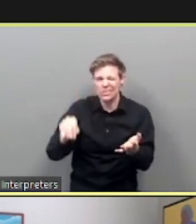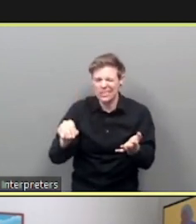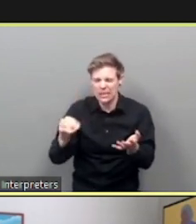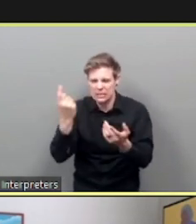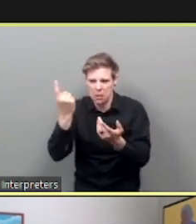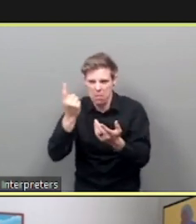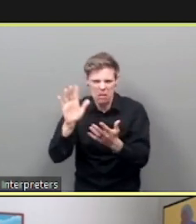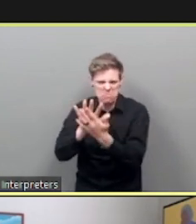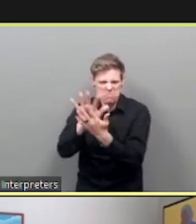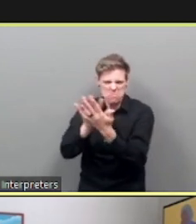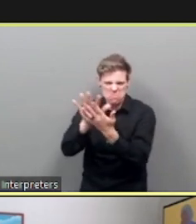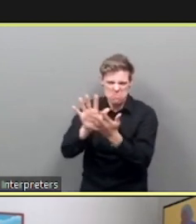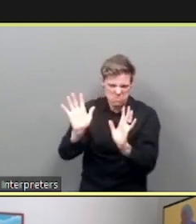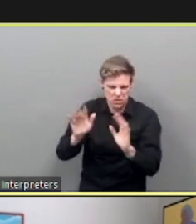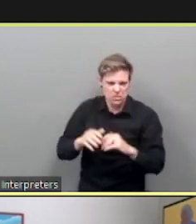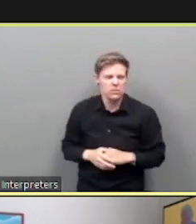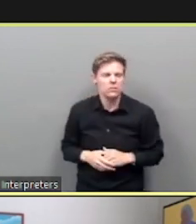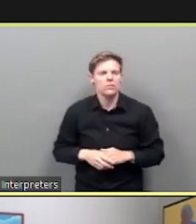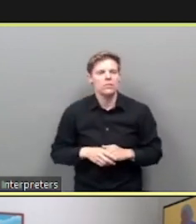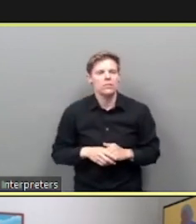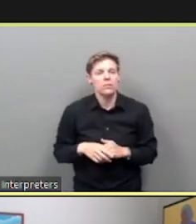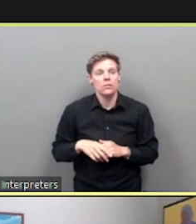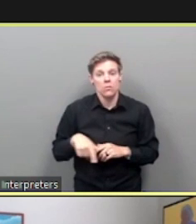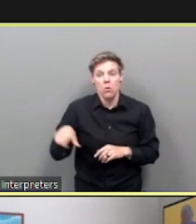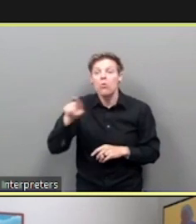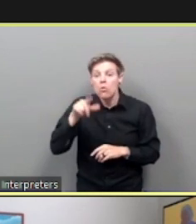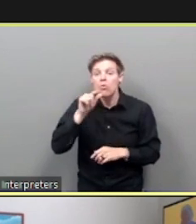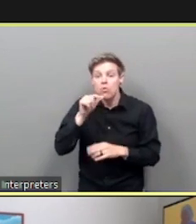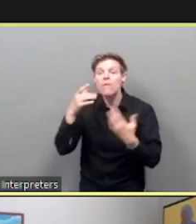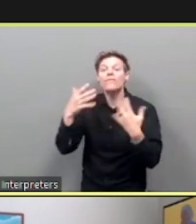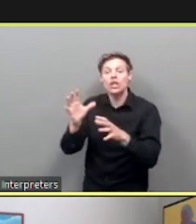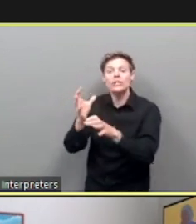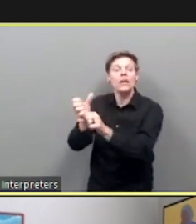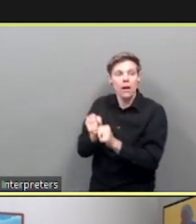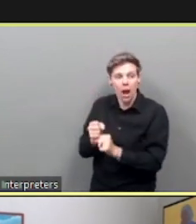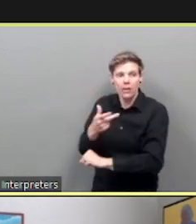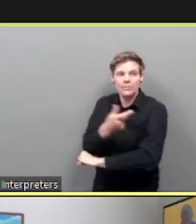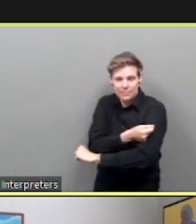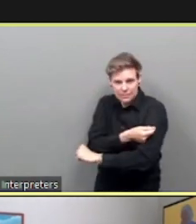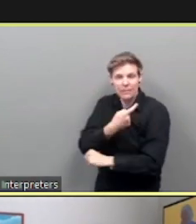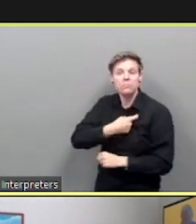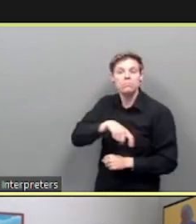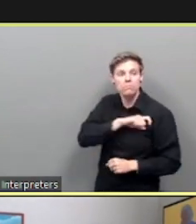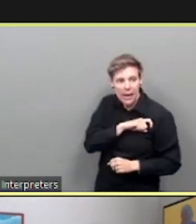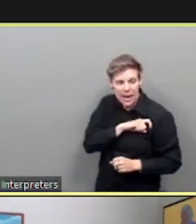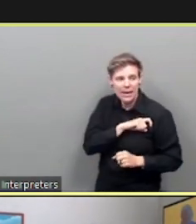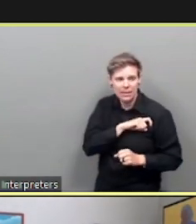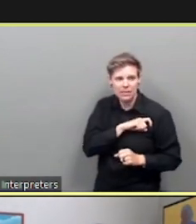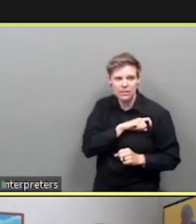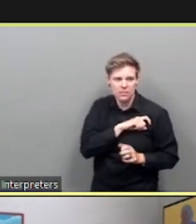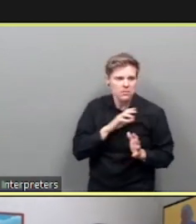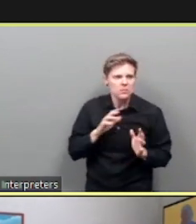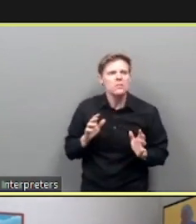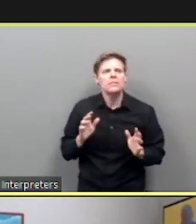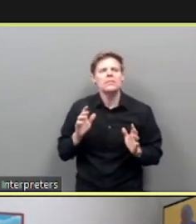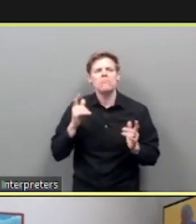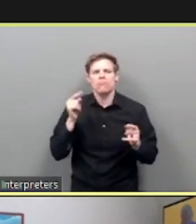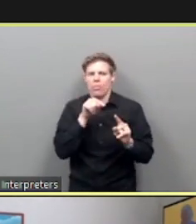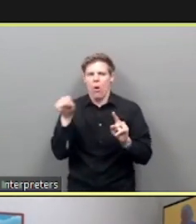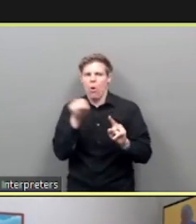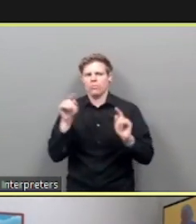got vaccines were Hispanic population. Does that make sense? So It's just basically comparing it to